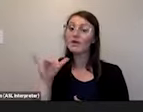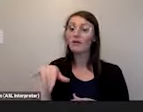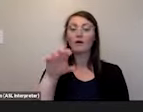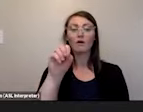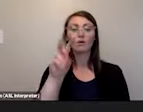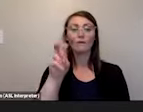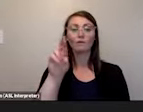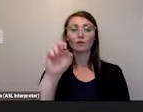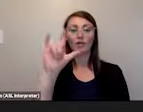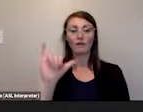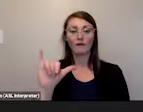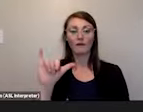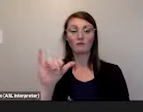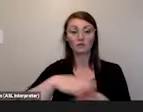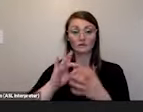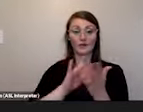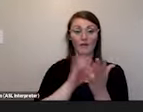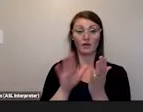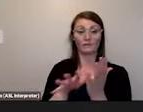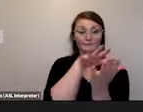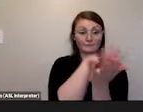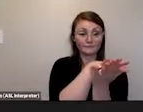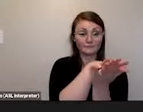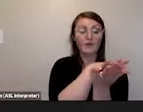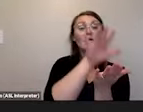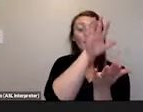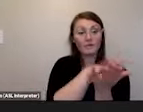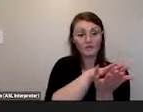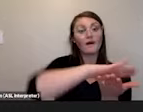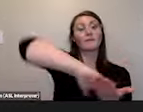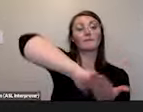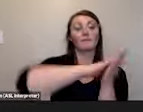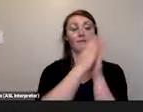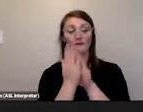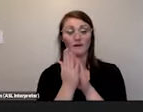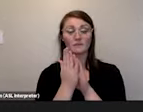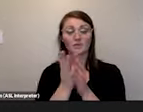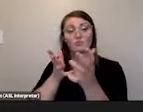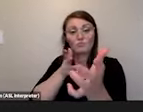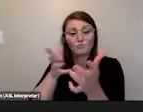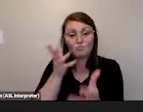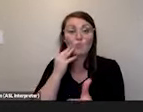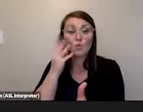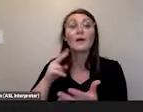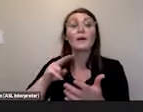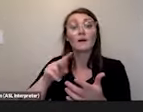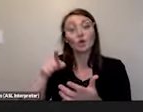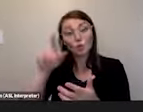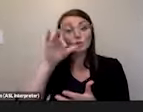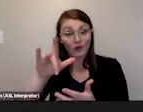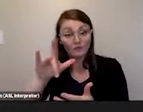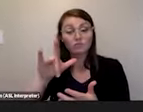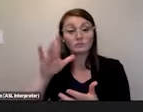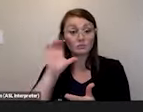on the tablet, it turns that overlay into an interactive experience. So as you touch different parts of the overlay, it